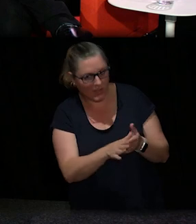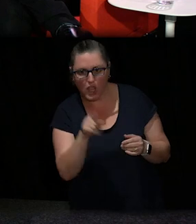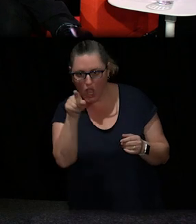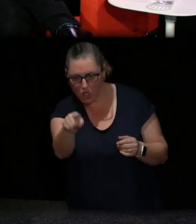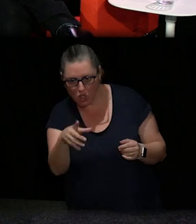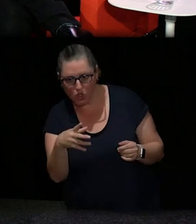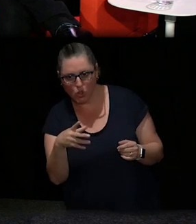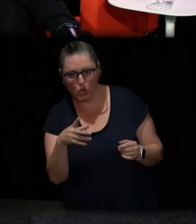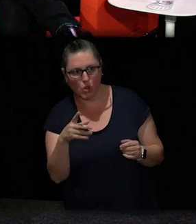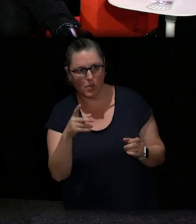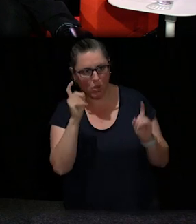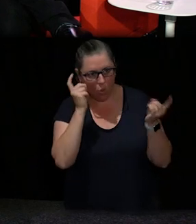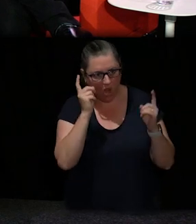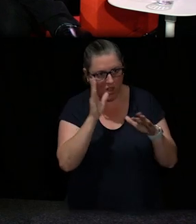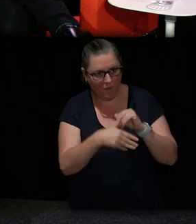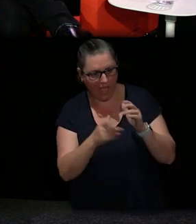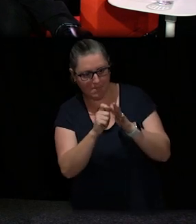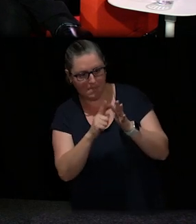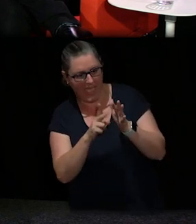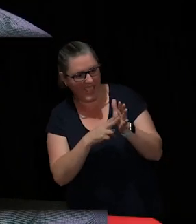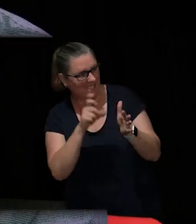Pence presidency?